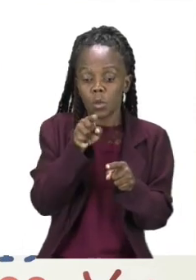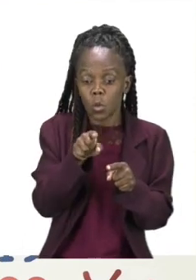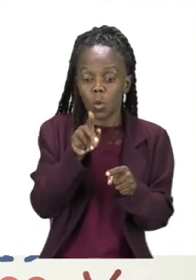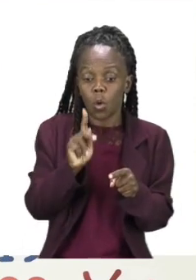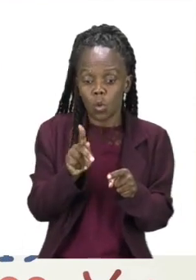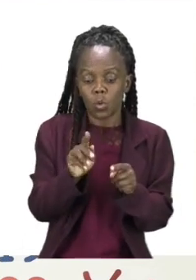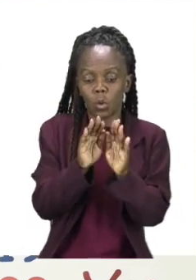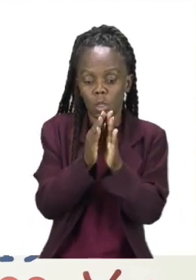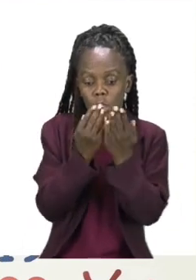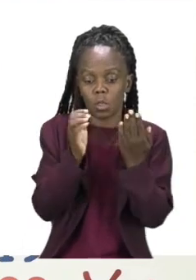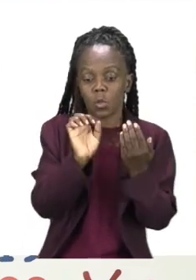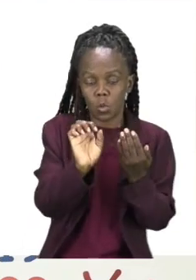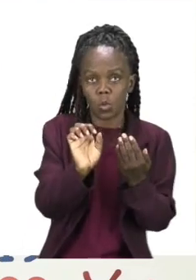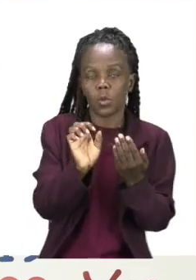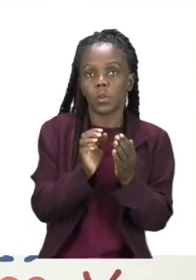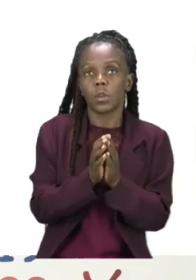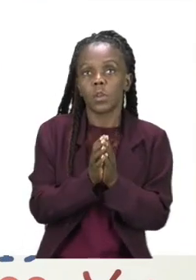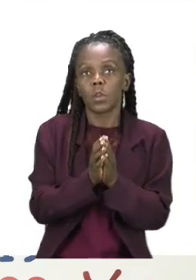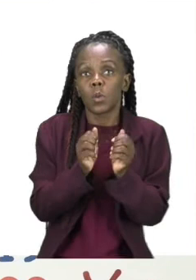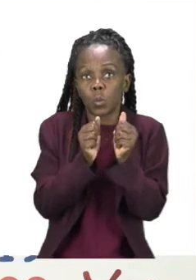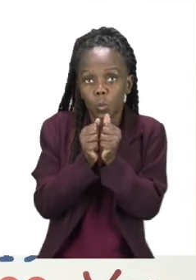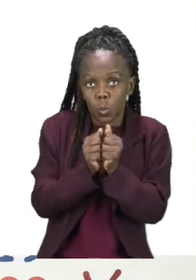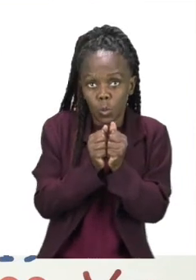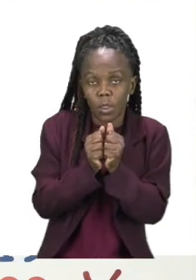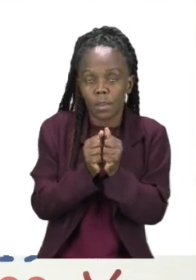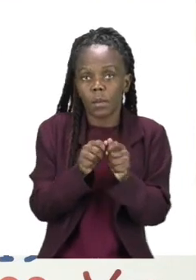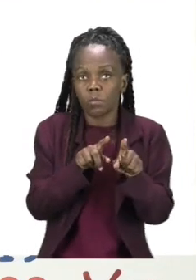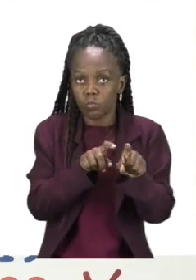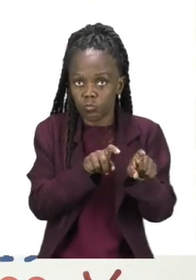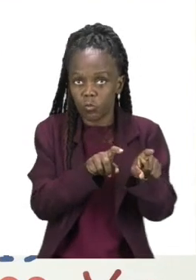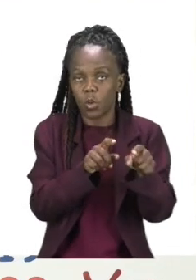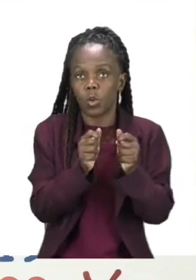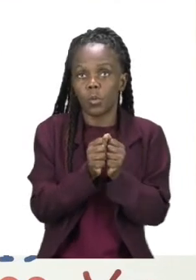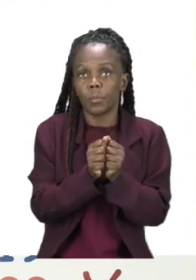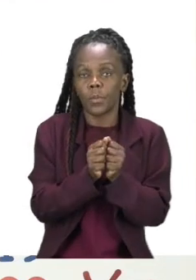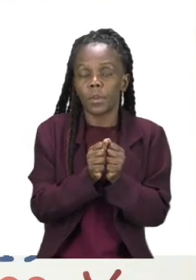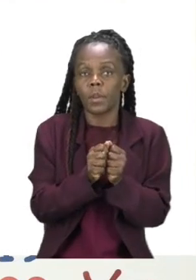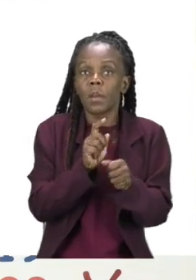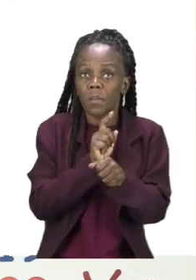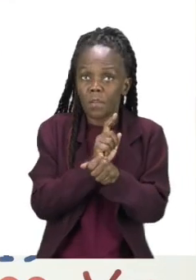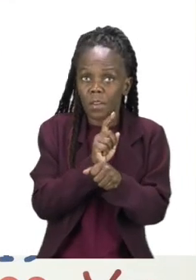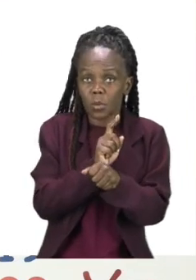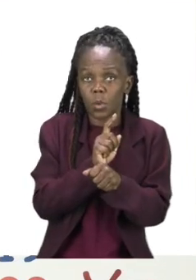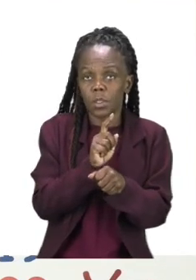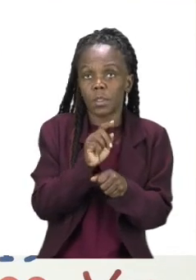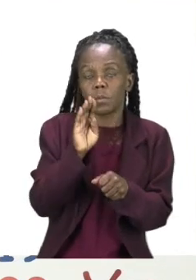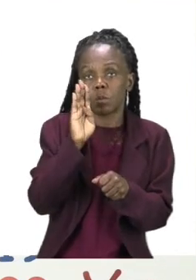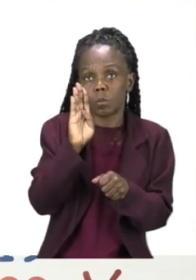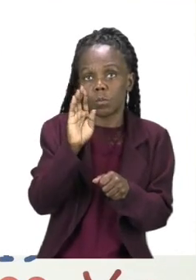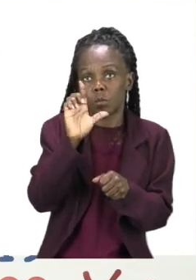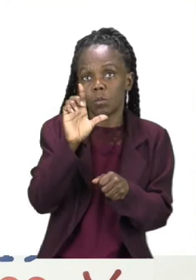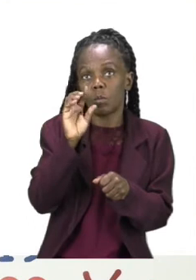this together. The first word we're going to be looking for is the word blow. Now we start with